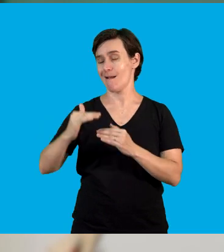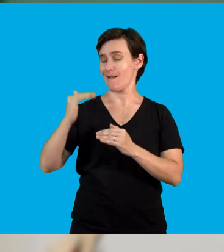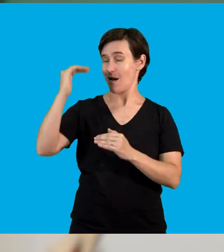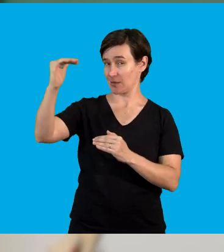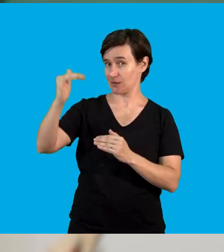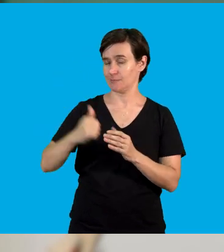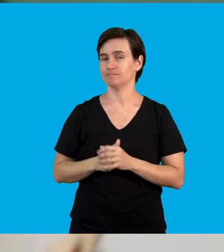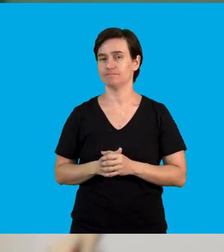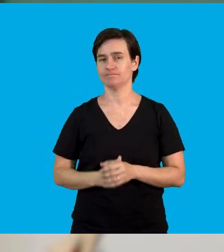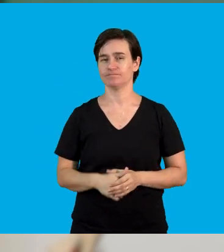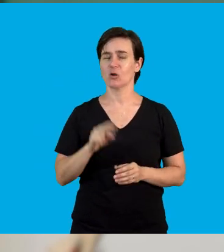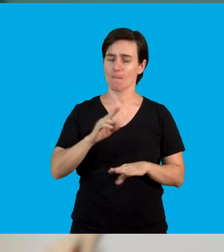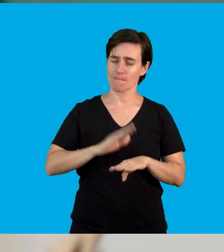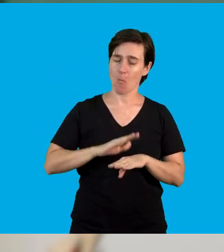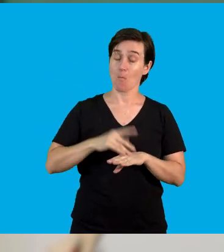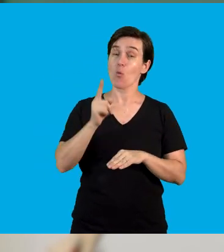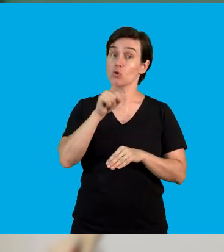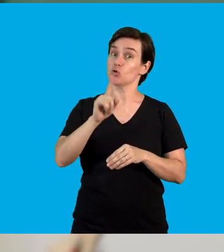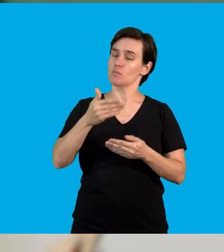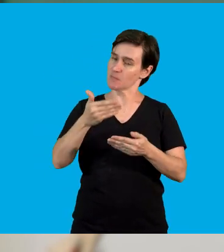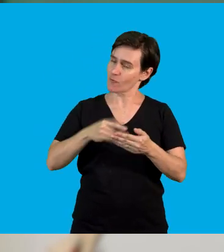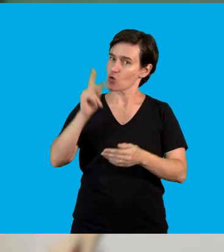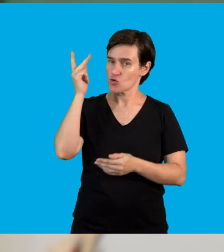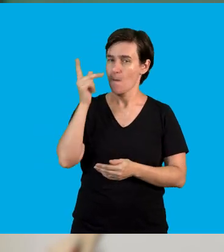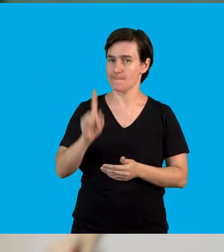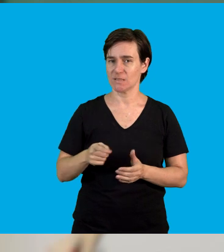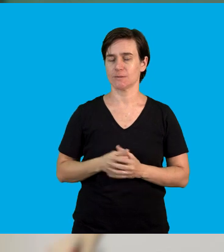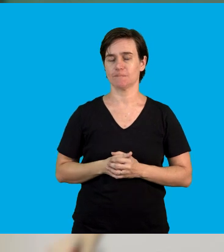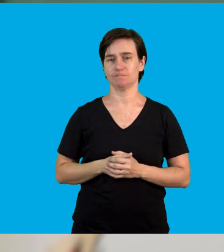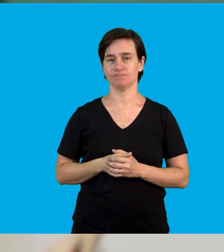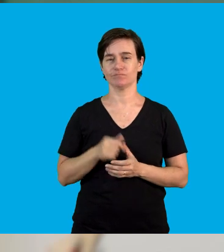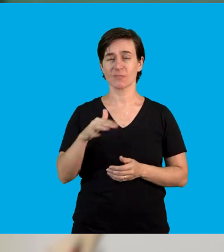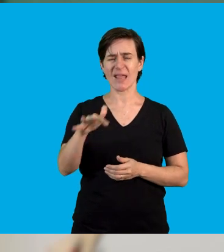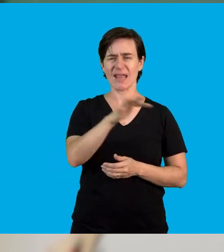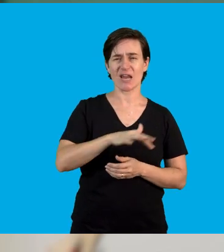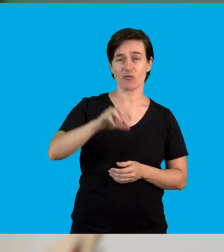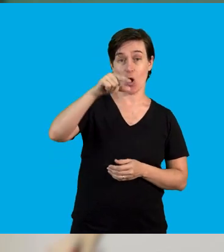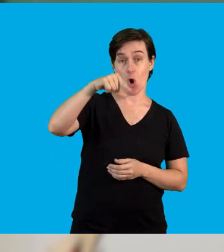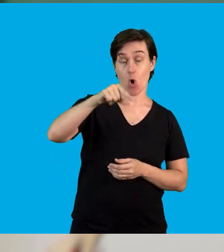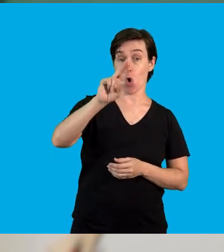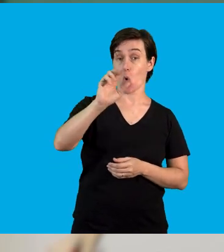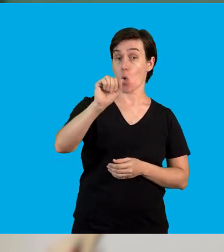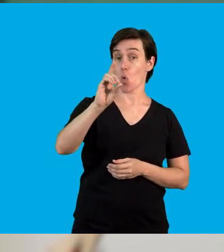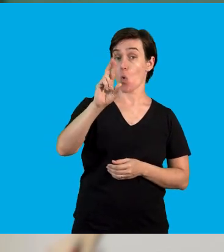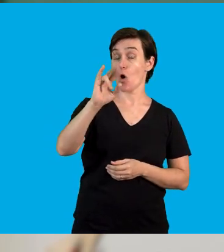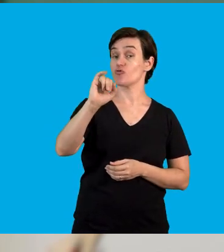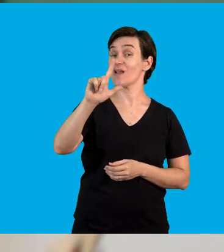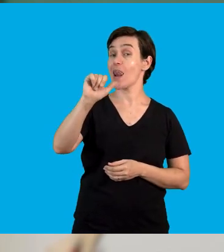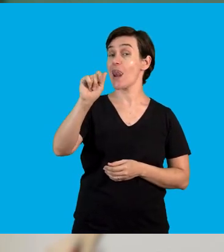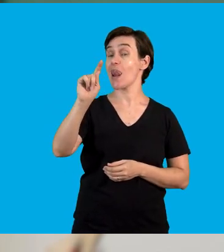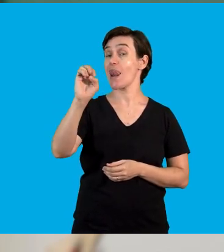Let's look at more of that pre-knowledge. So next we're going to be looking at the area of quadrilaterals. And if you